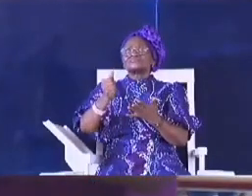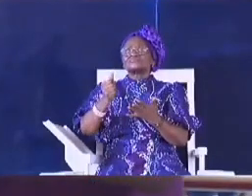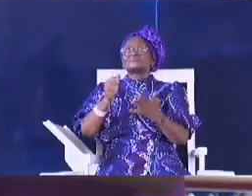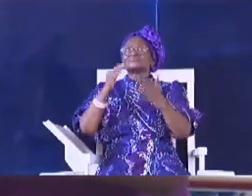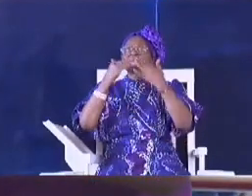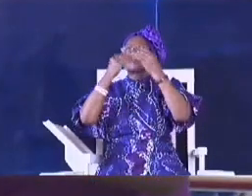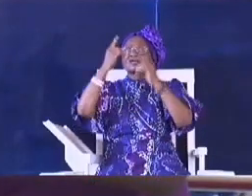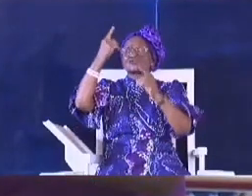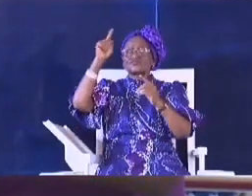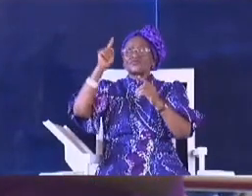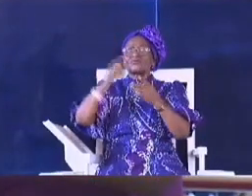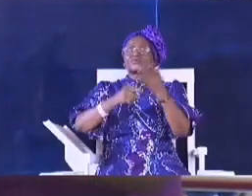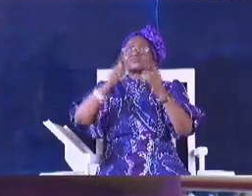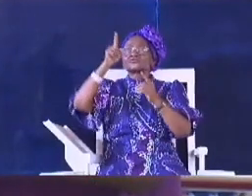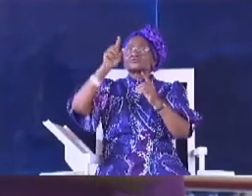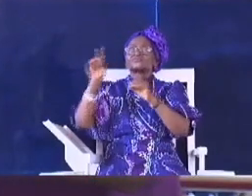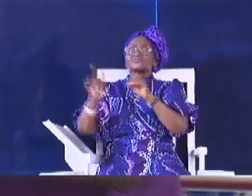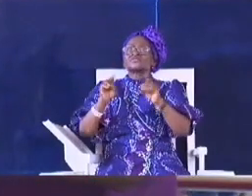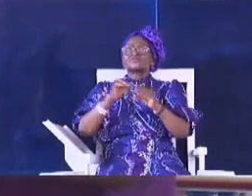Thank you for what you did on Monday.